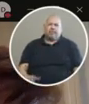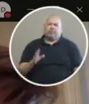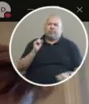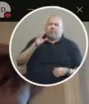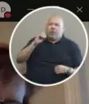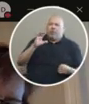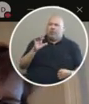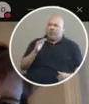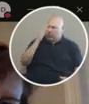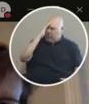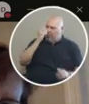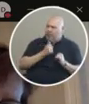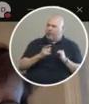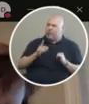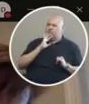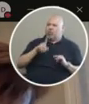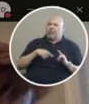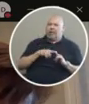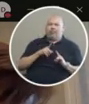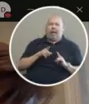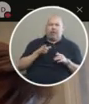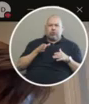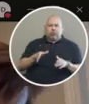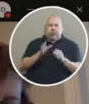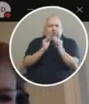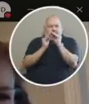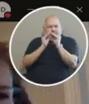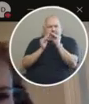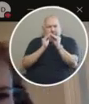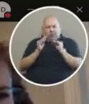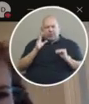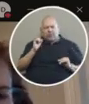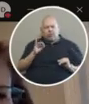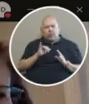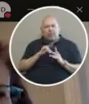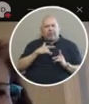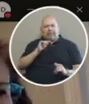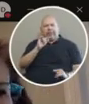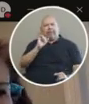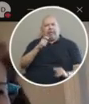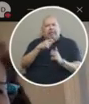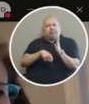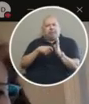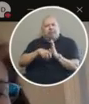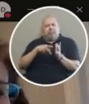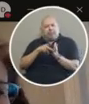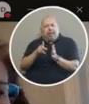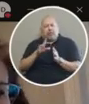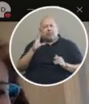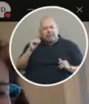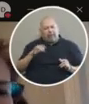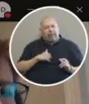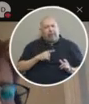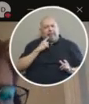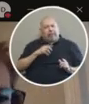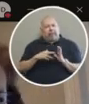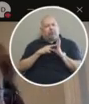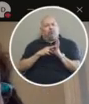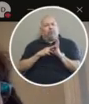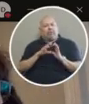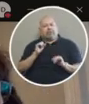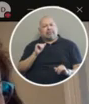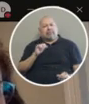So, everybody's been talking about the street repairs. That's a big issue for taxpayers. And like